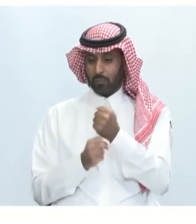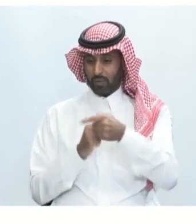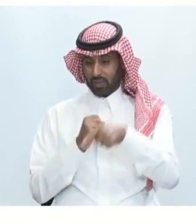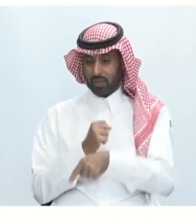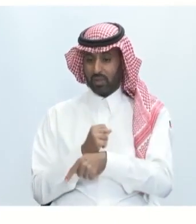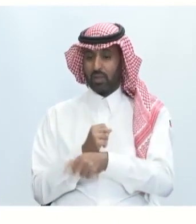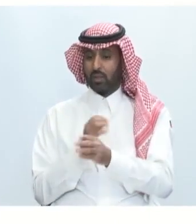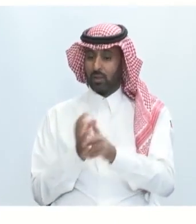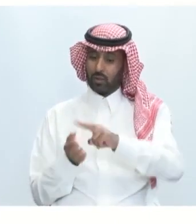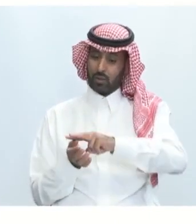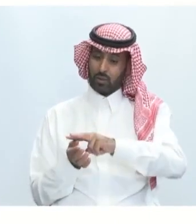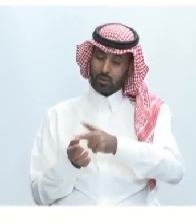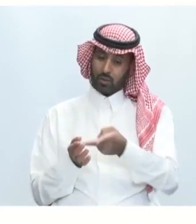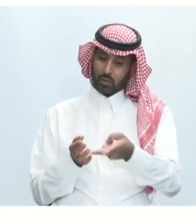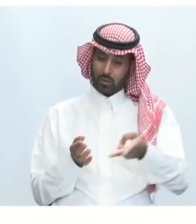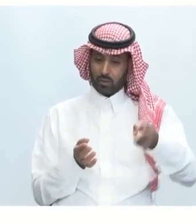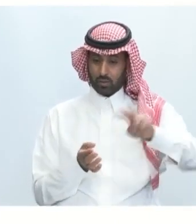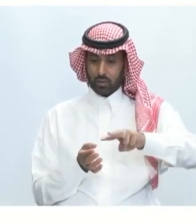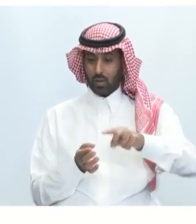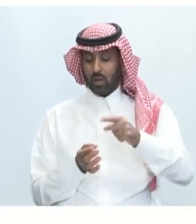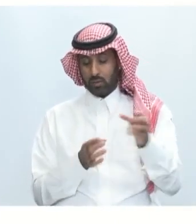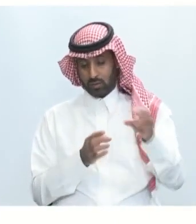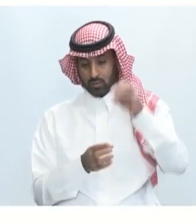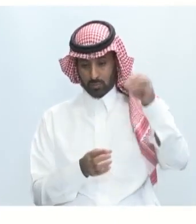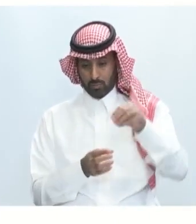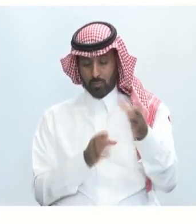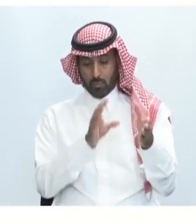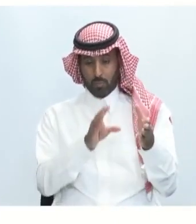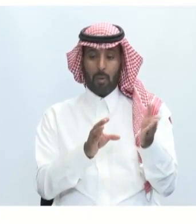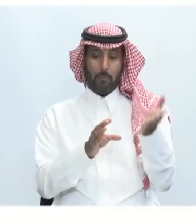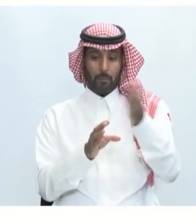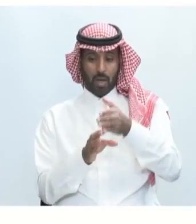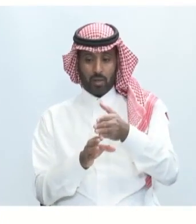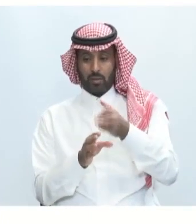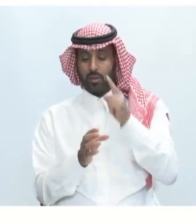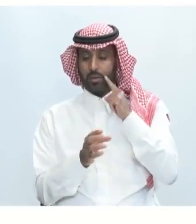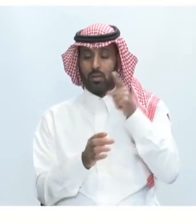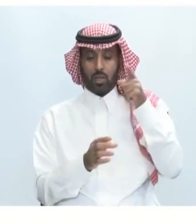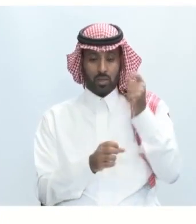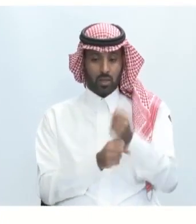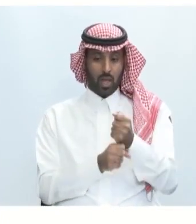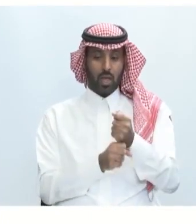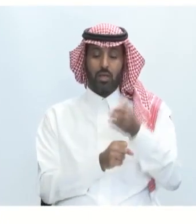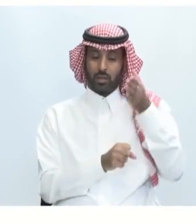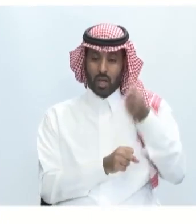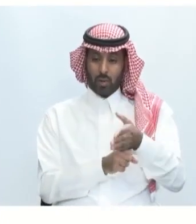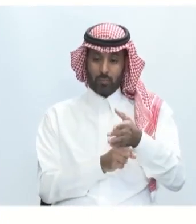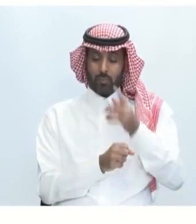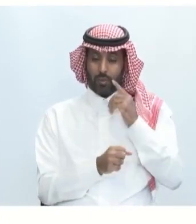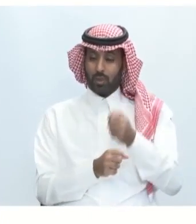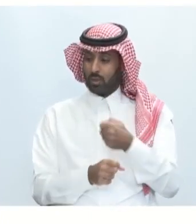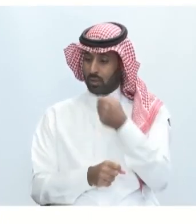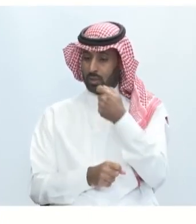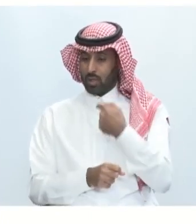the indirect object goes after the direct object. For example, here, she gave the remote control